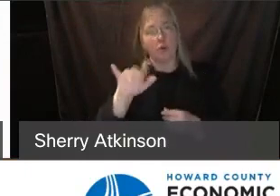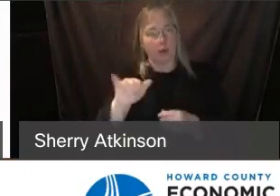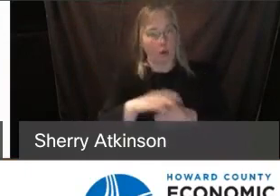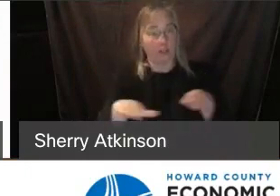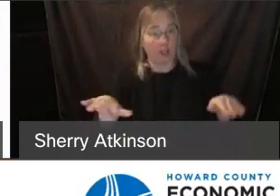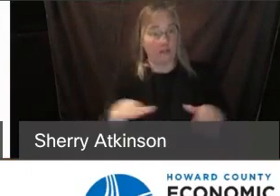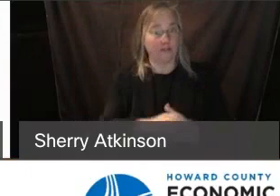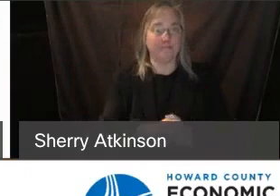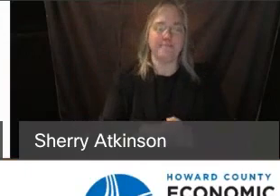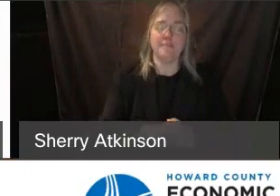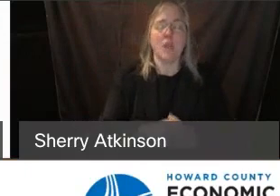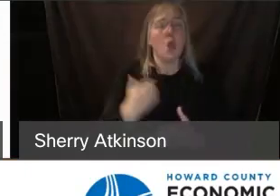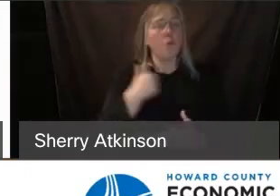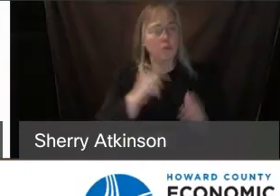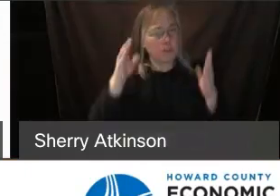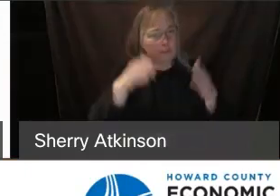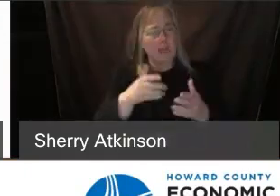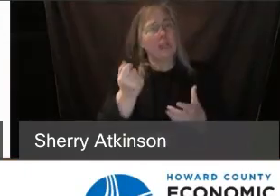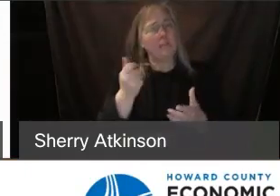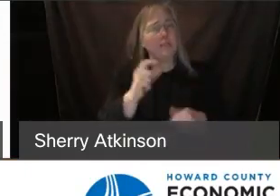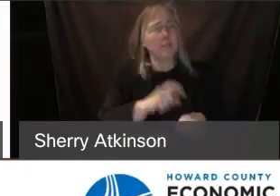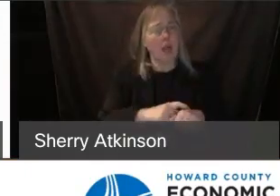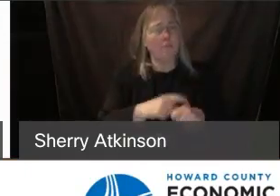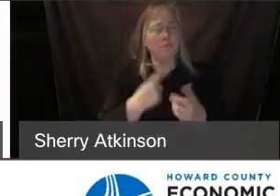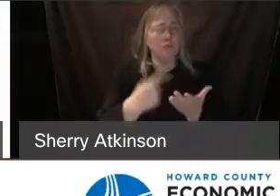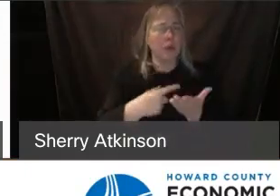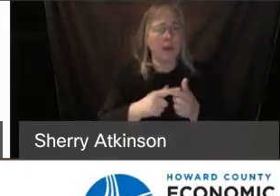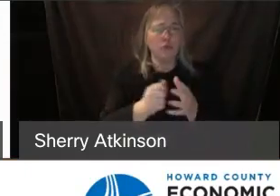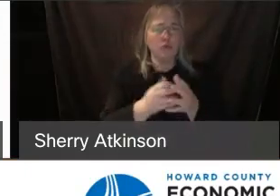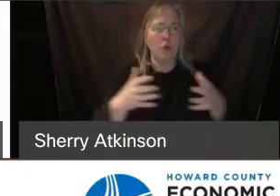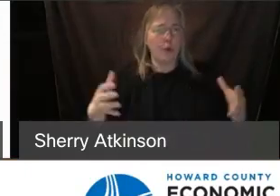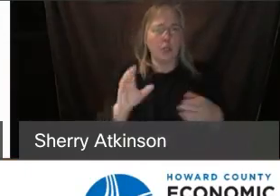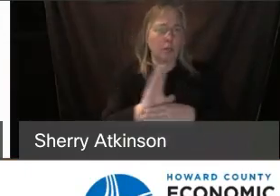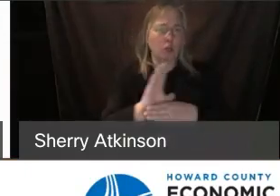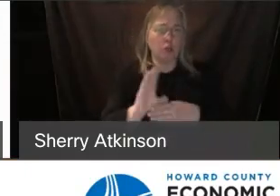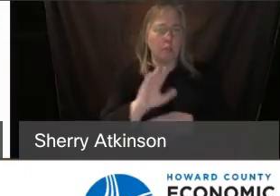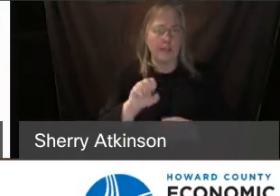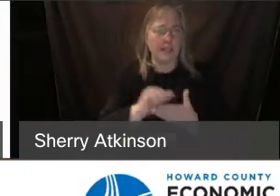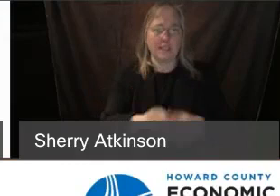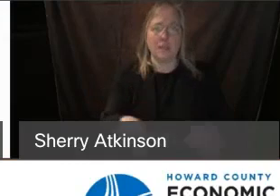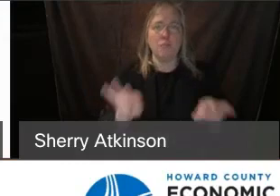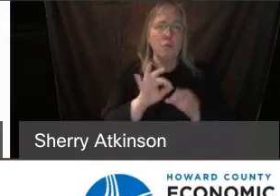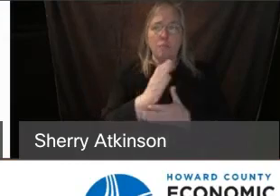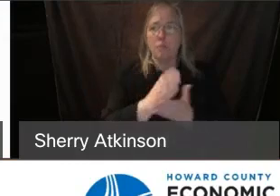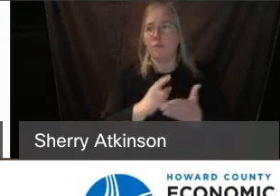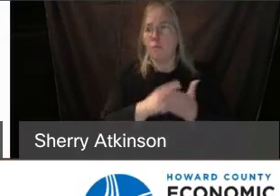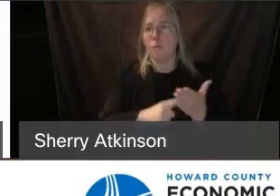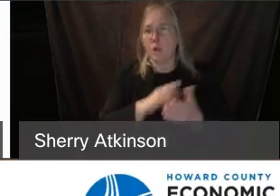I want to spend a little bit of time talking about growing the commercial base. This is an important part of what goes into your